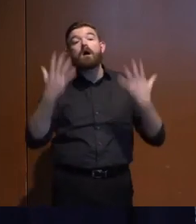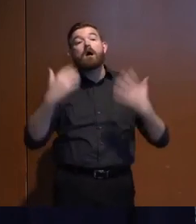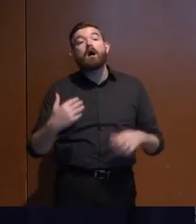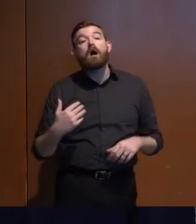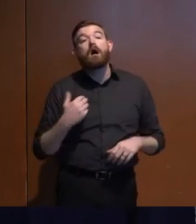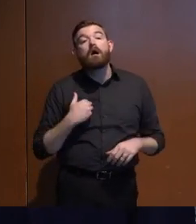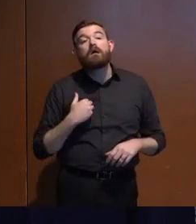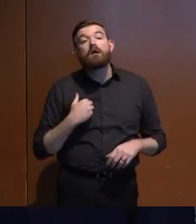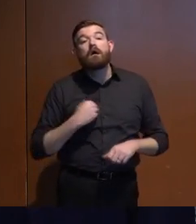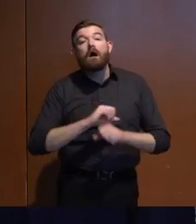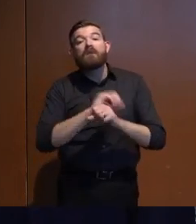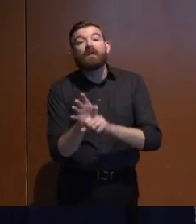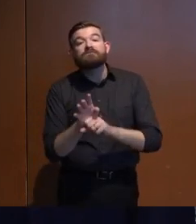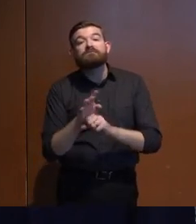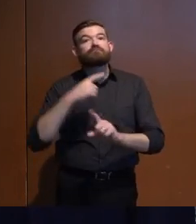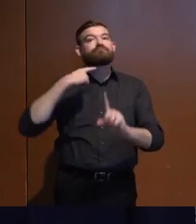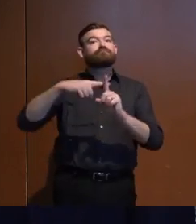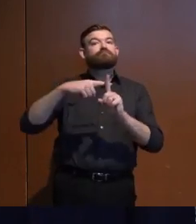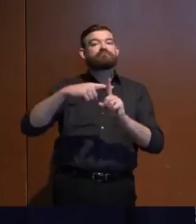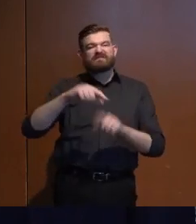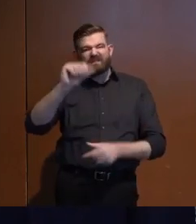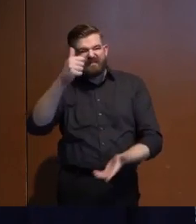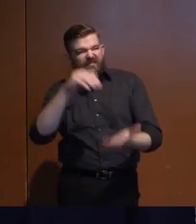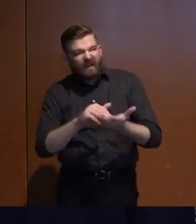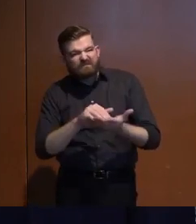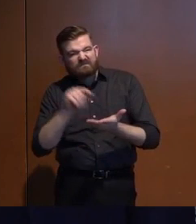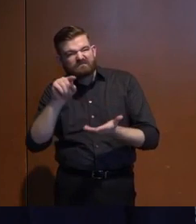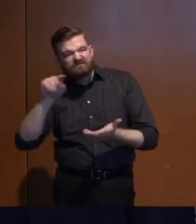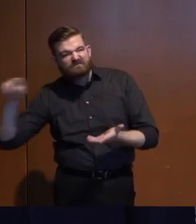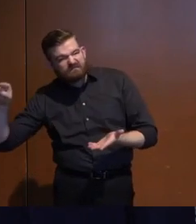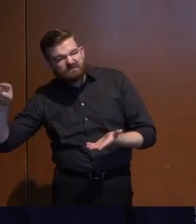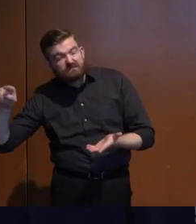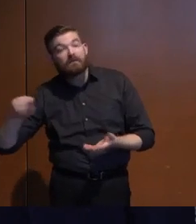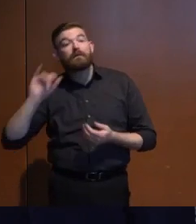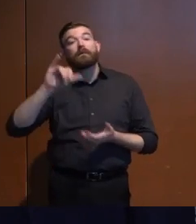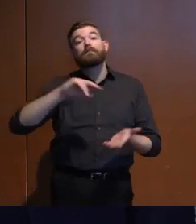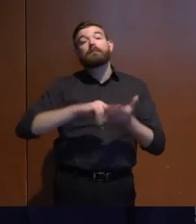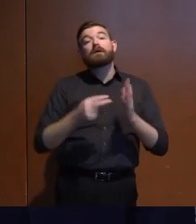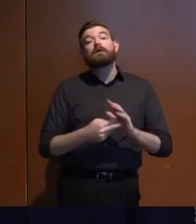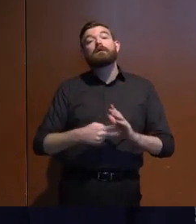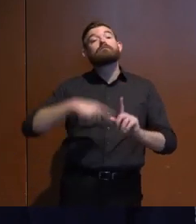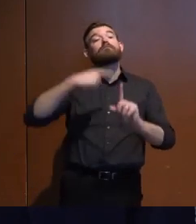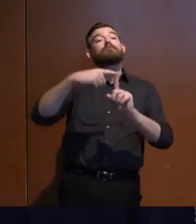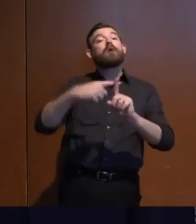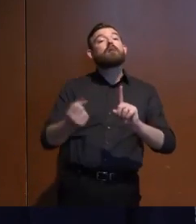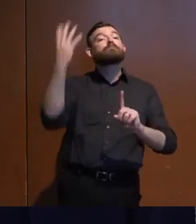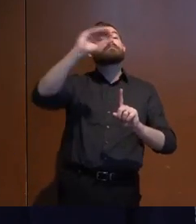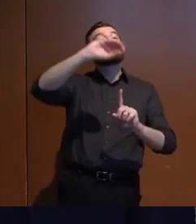10,436 tested positive, for an overall positivity rate of